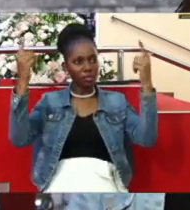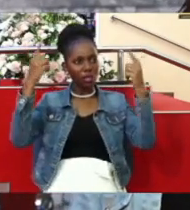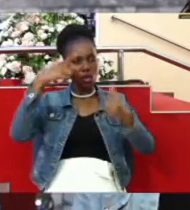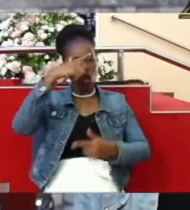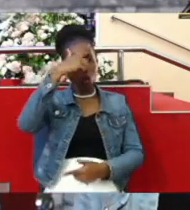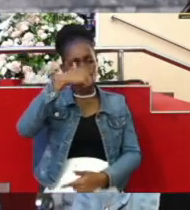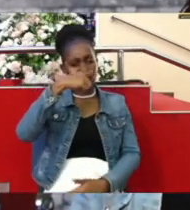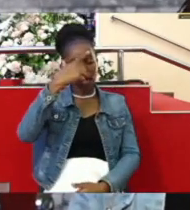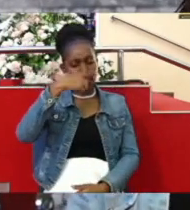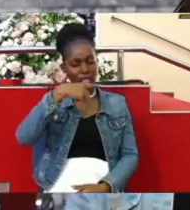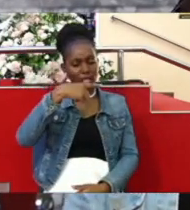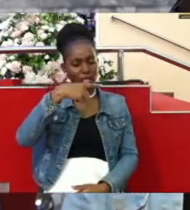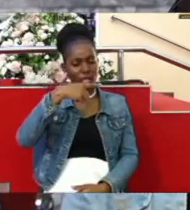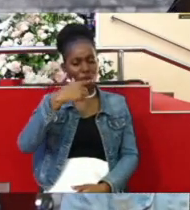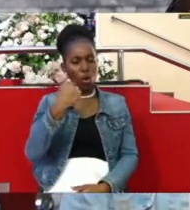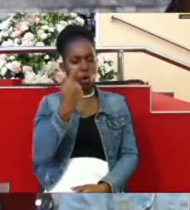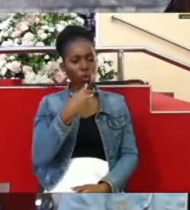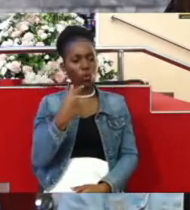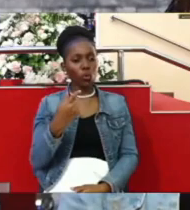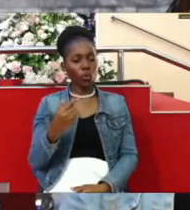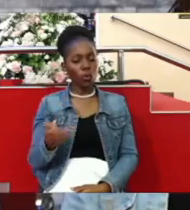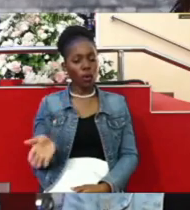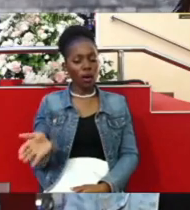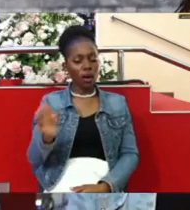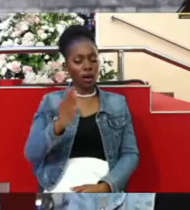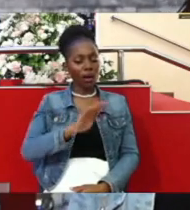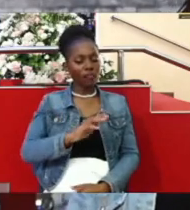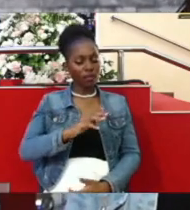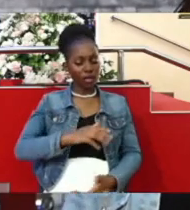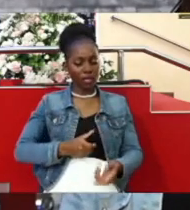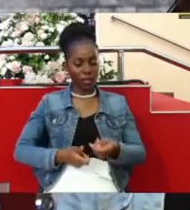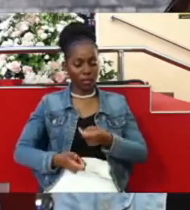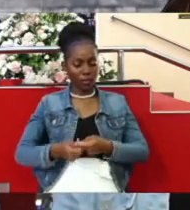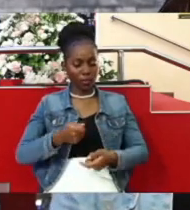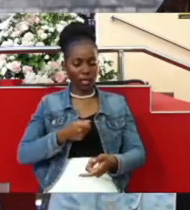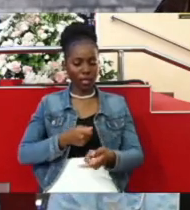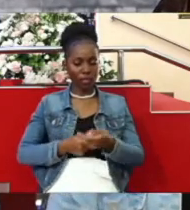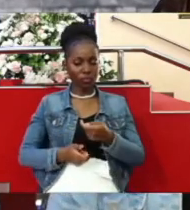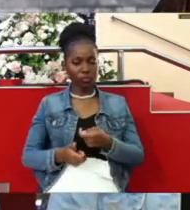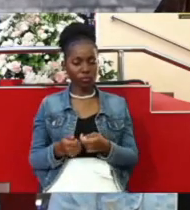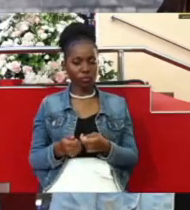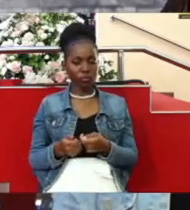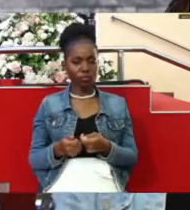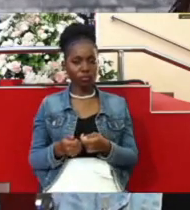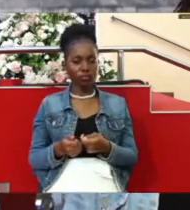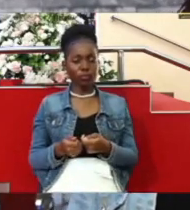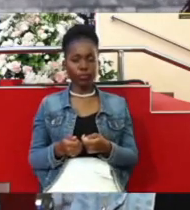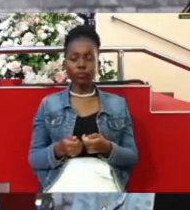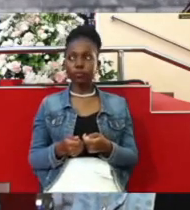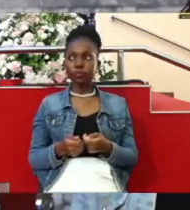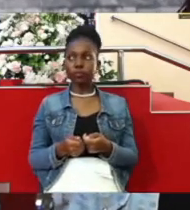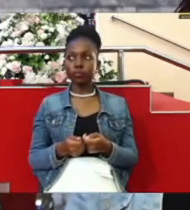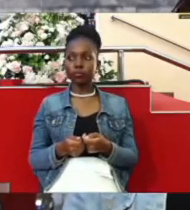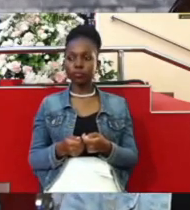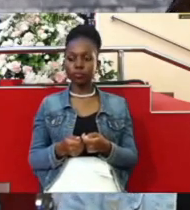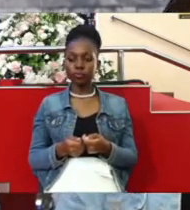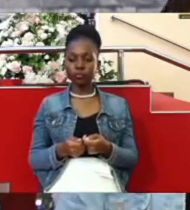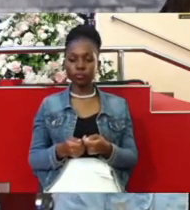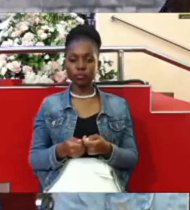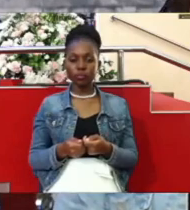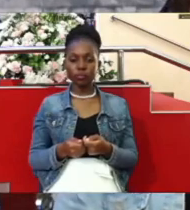from giving you water. Ni kama wale wachungaji ambao walikuja waka fanya ile kisima kisikupatie maji. You have